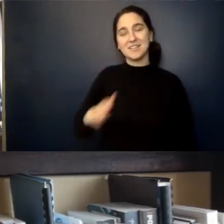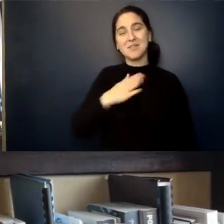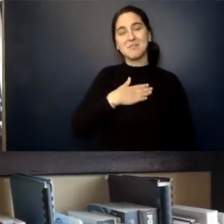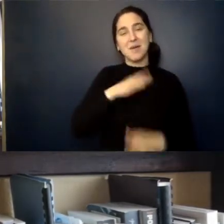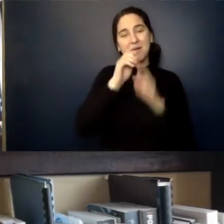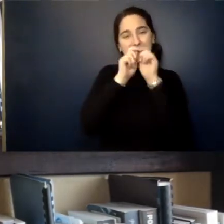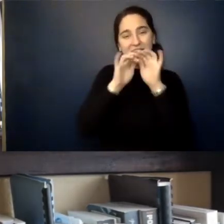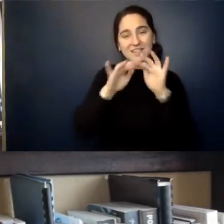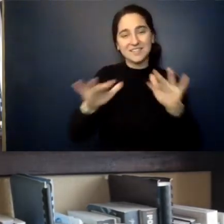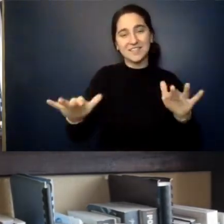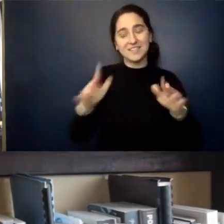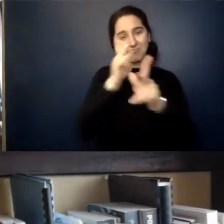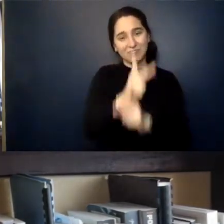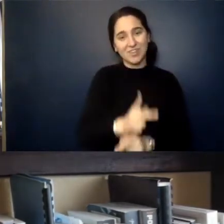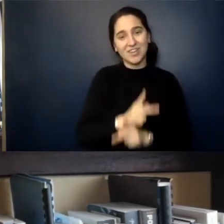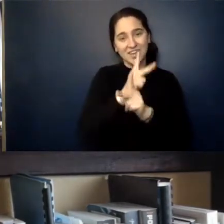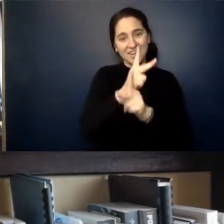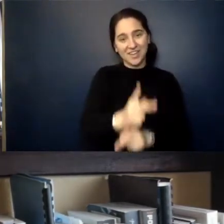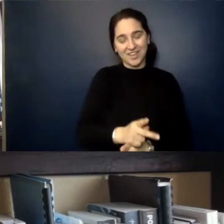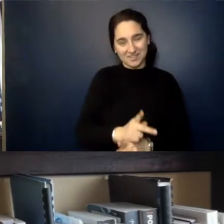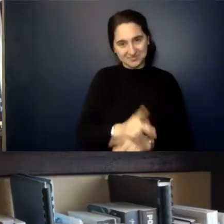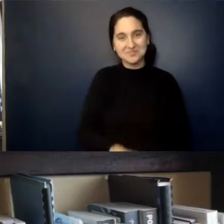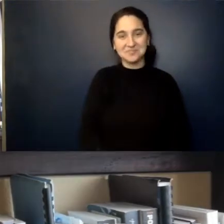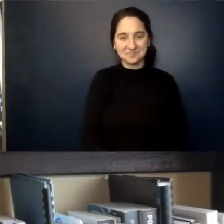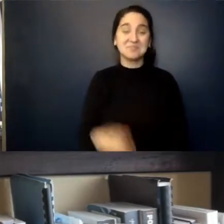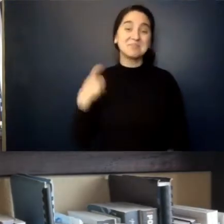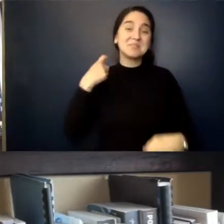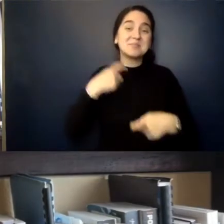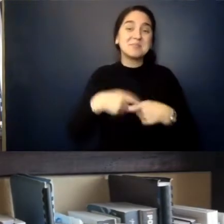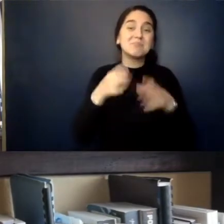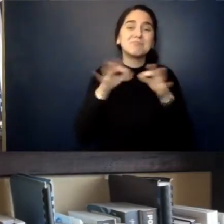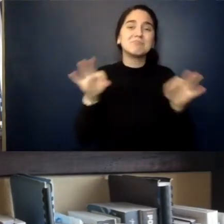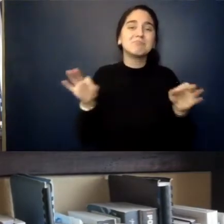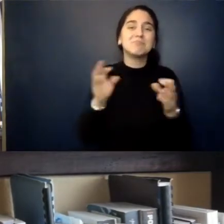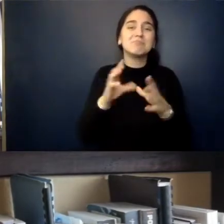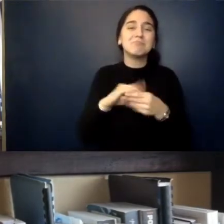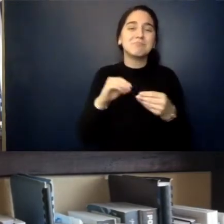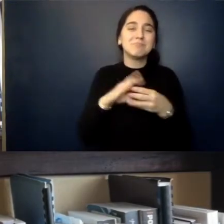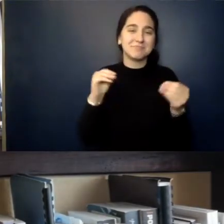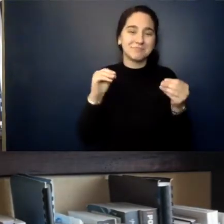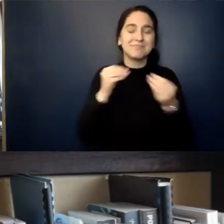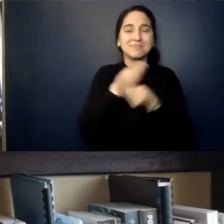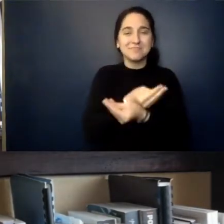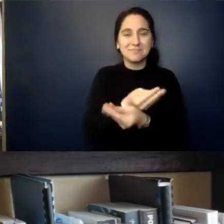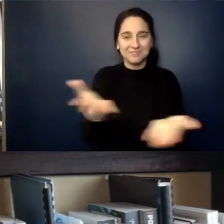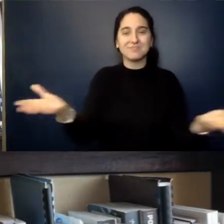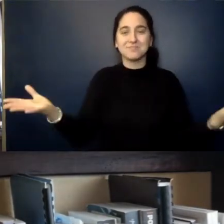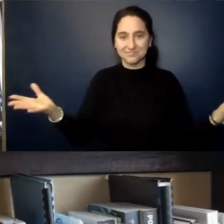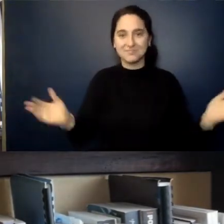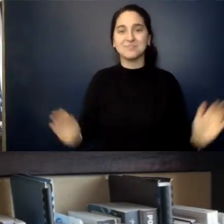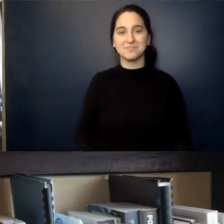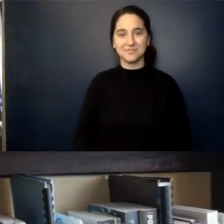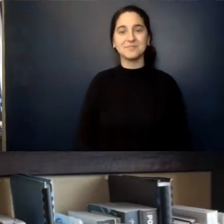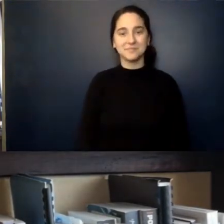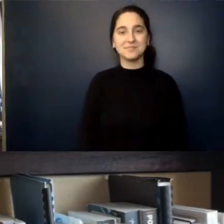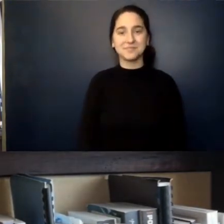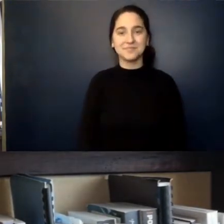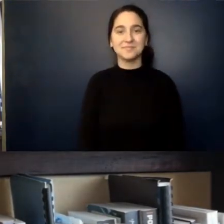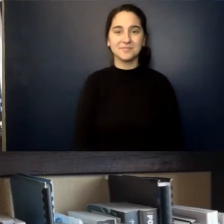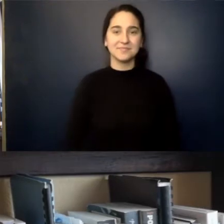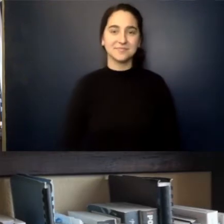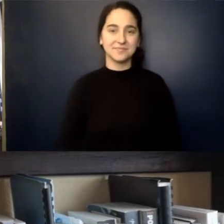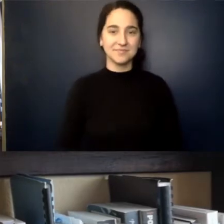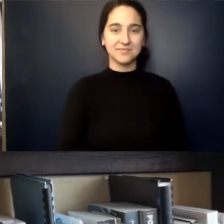the covenant of God to be submitted by our King